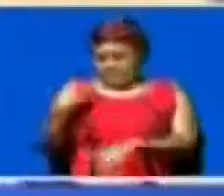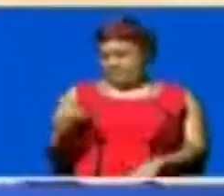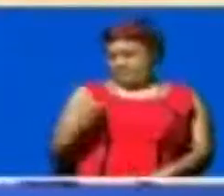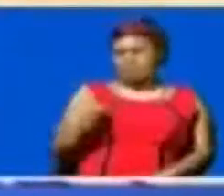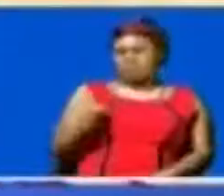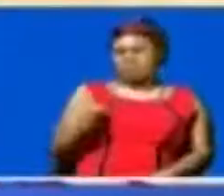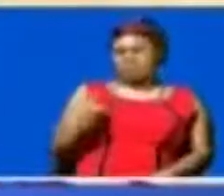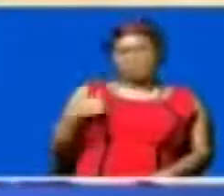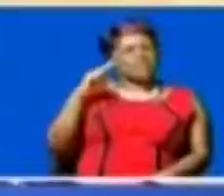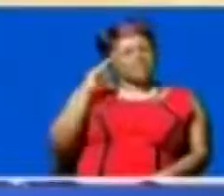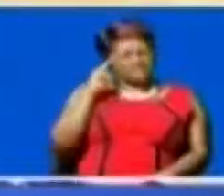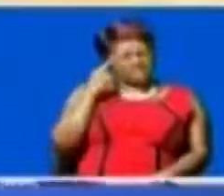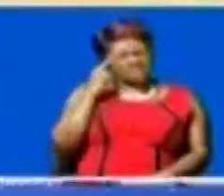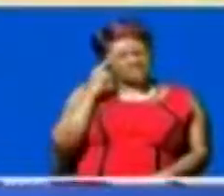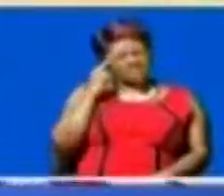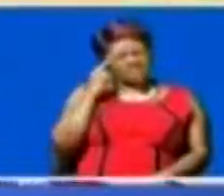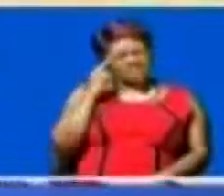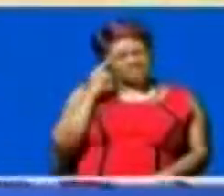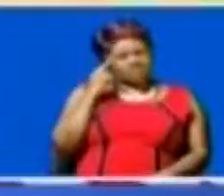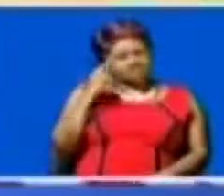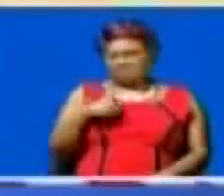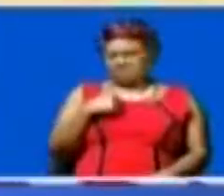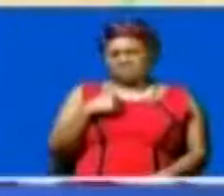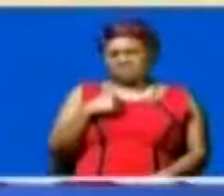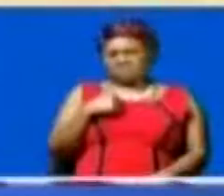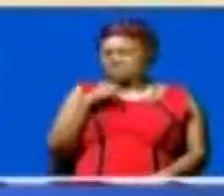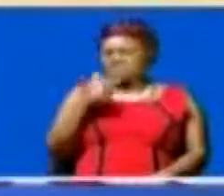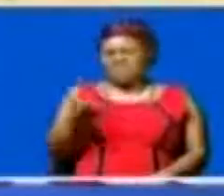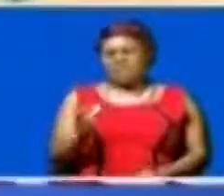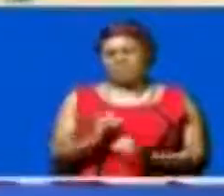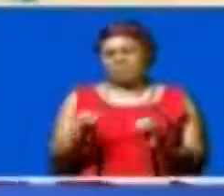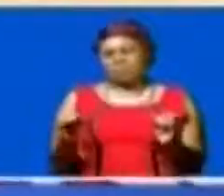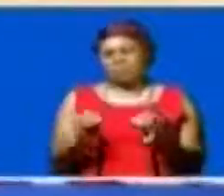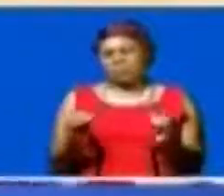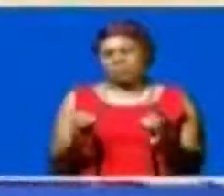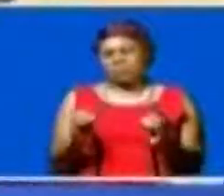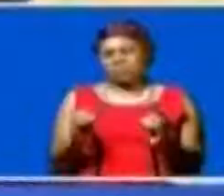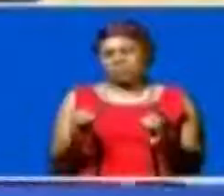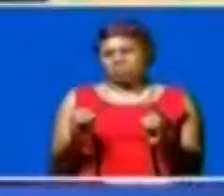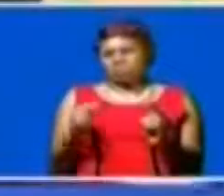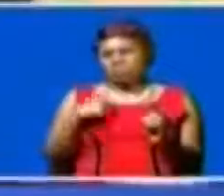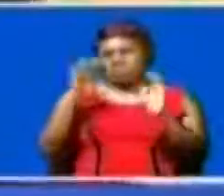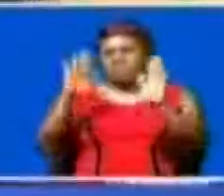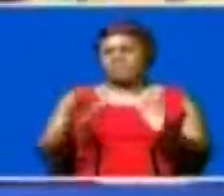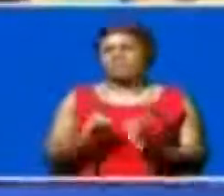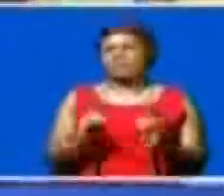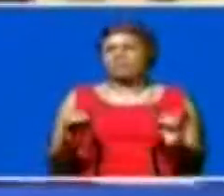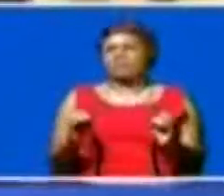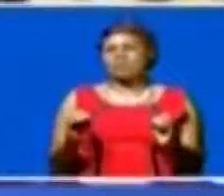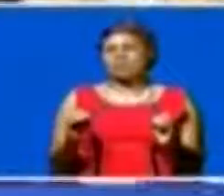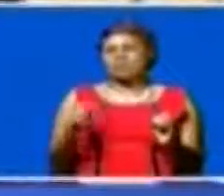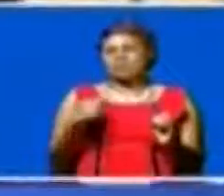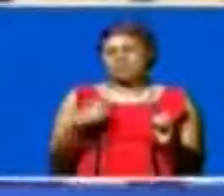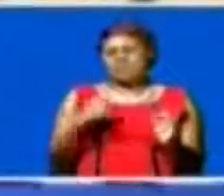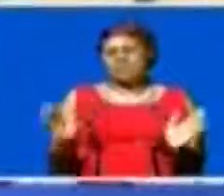if you just try to recall all those things, you just feel like I'm not supposed to be in this thing, I'm not worthy. And I just take